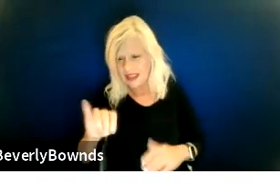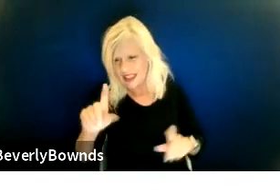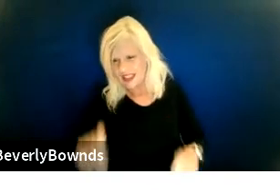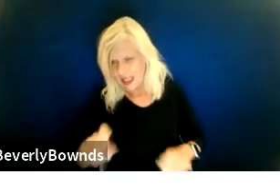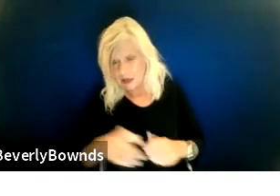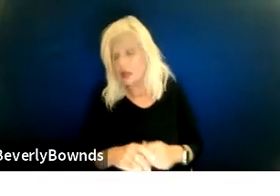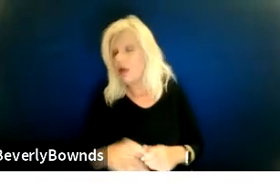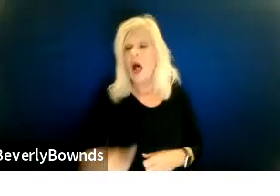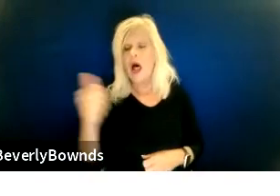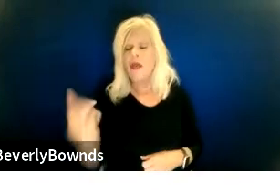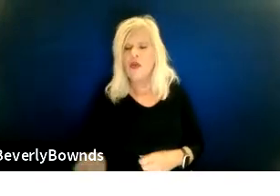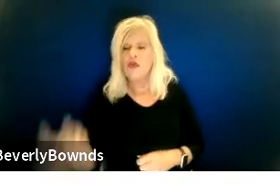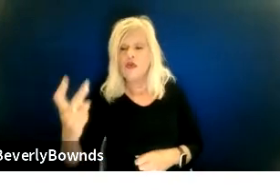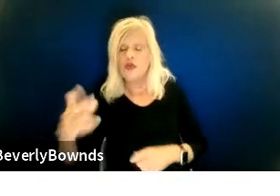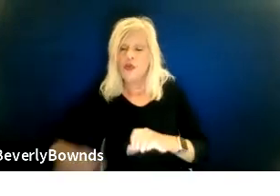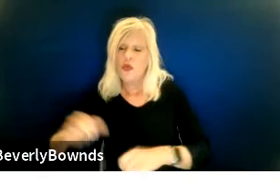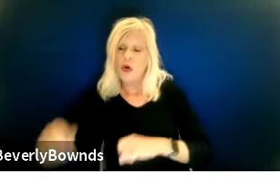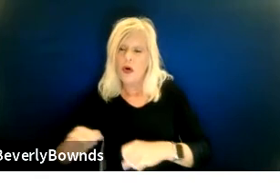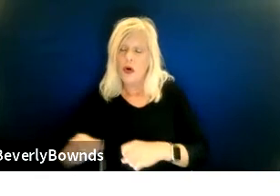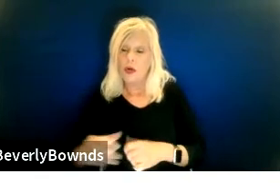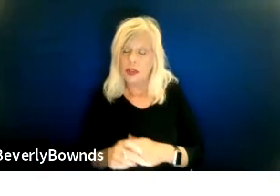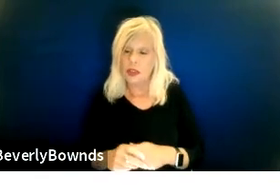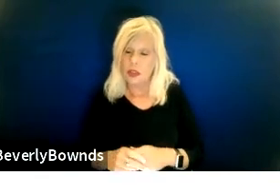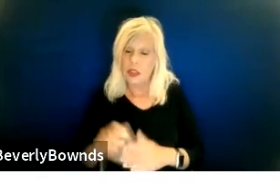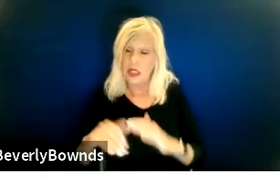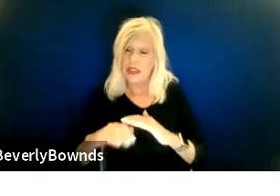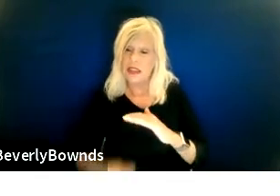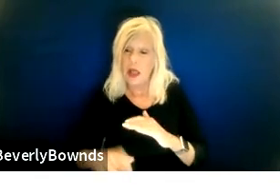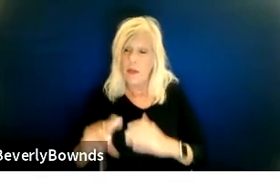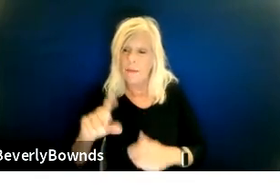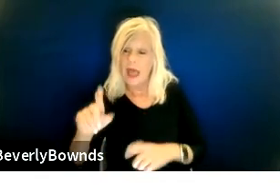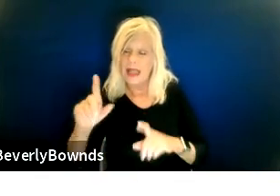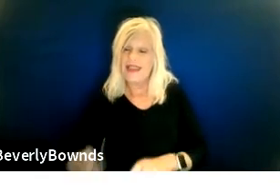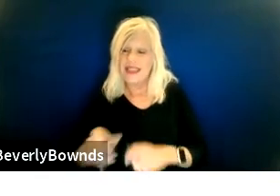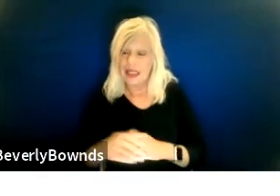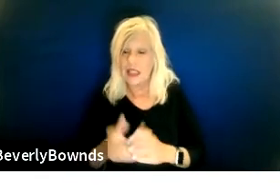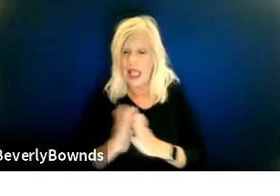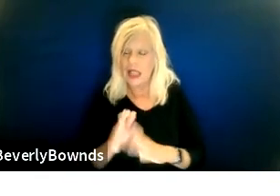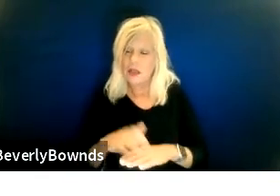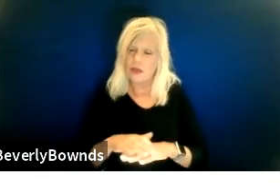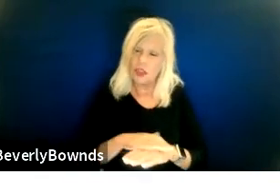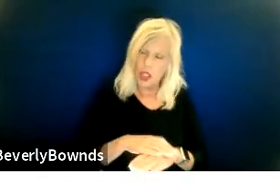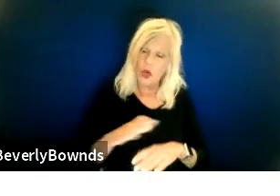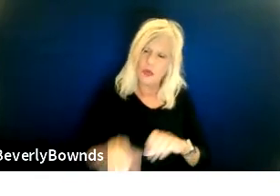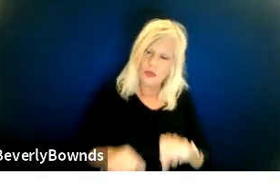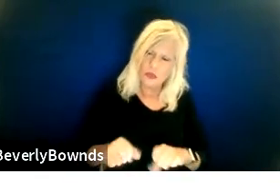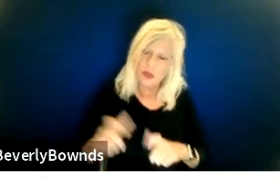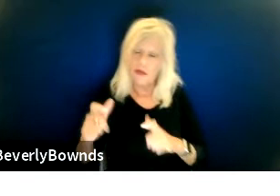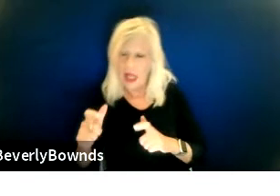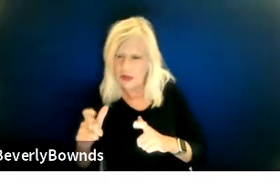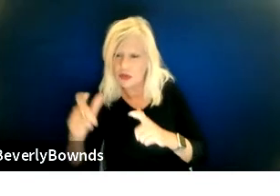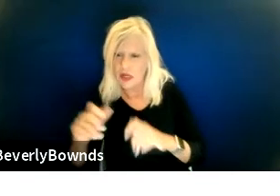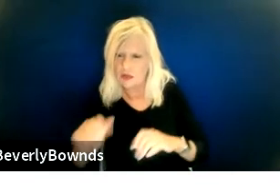where 2 arms are doing what's called a ramped submax test. We had them pedal slow and then faster and then faster and